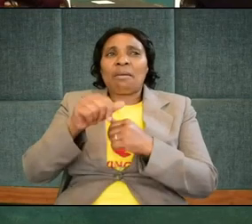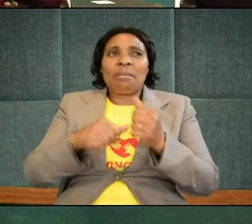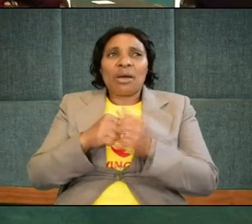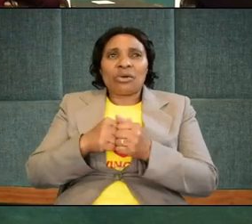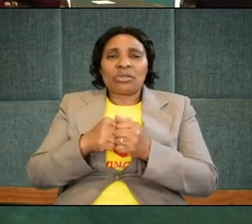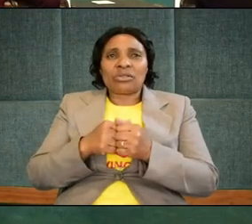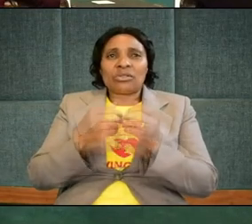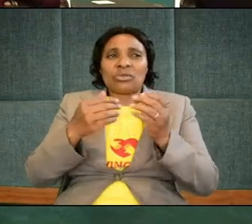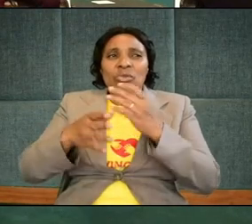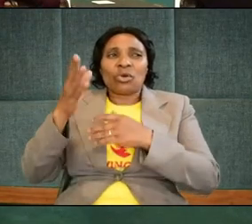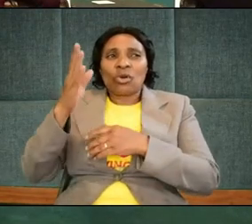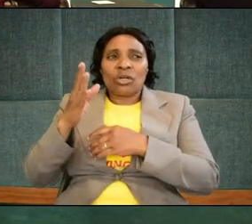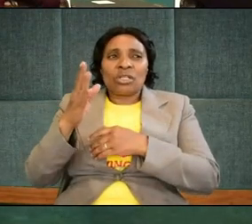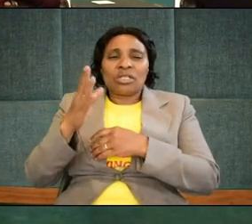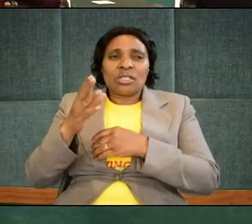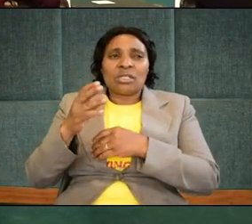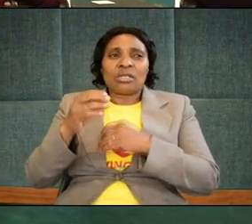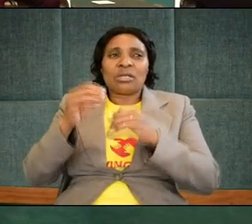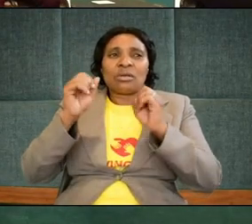when he talked about it to God,